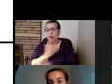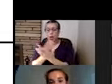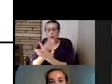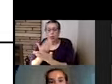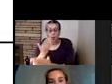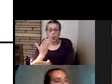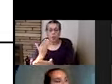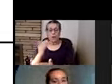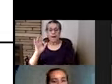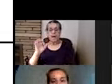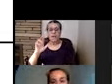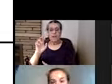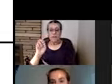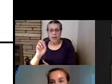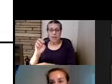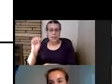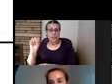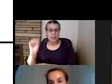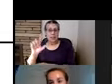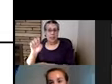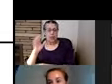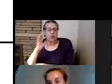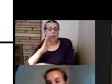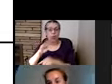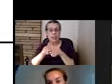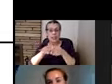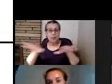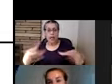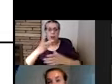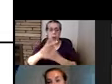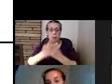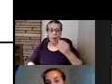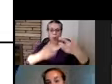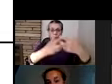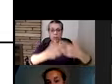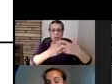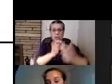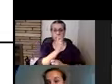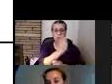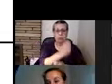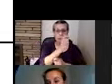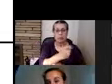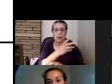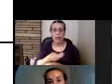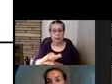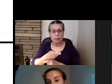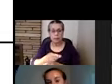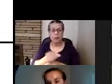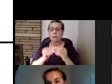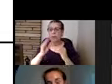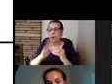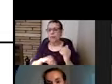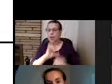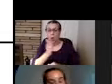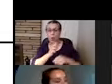network. We will be greatly expanding our network of both to serve beyond just rapid transit stations to our many bus